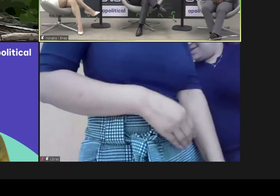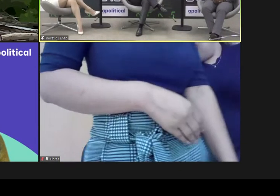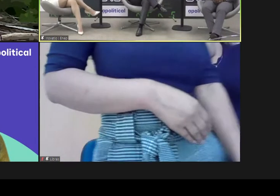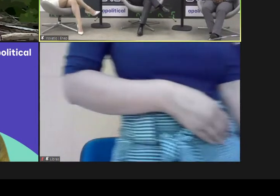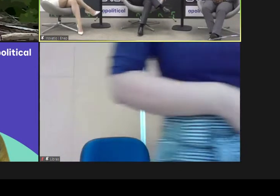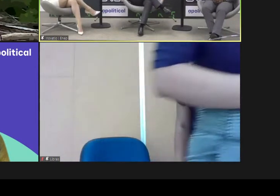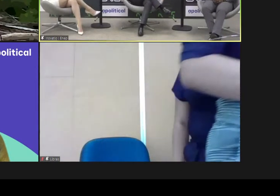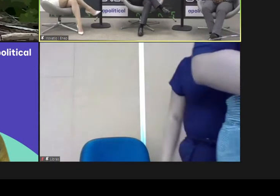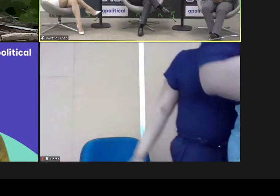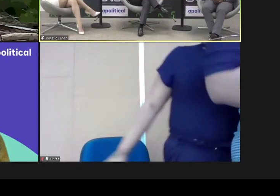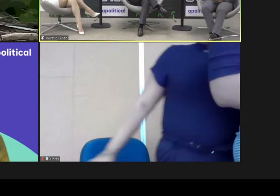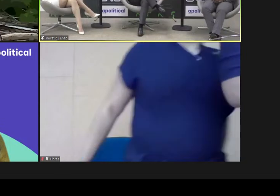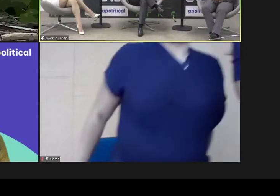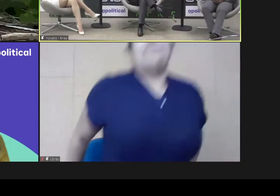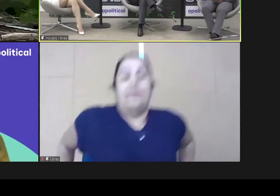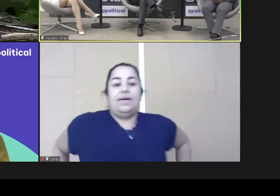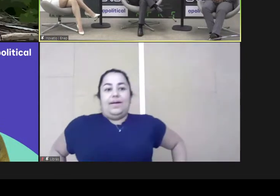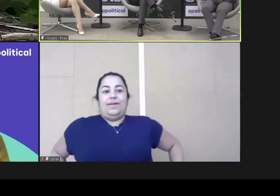Thank you.